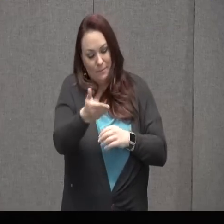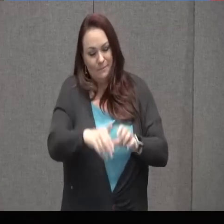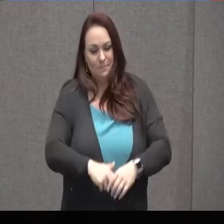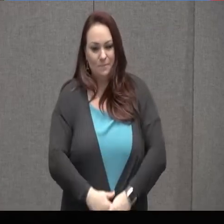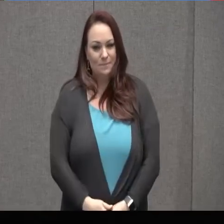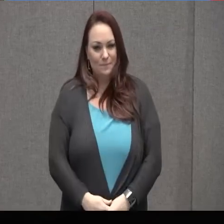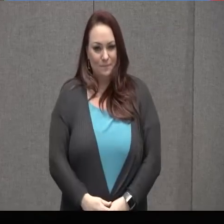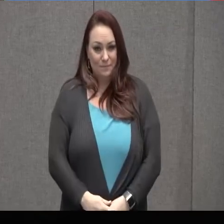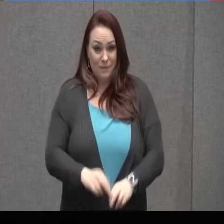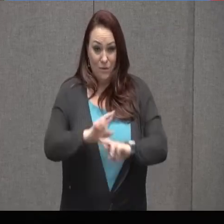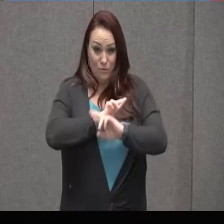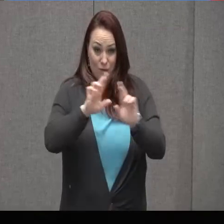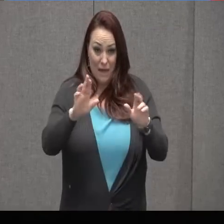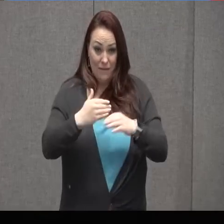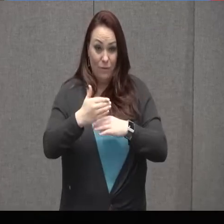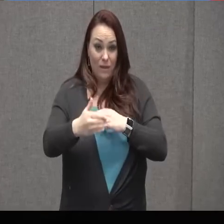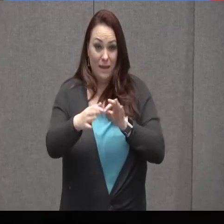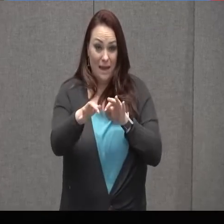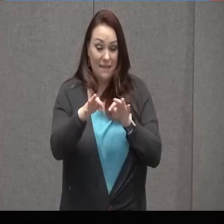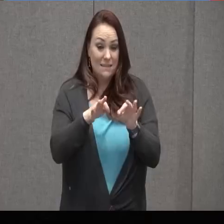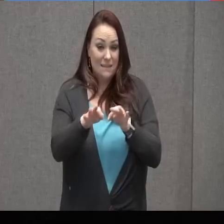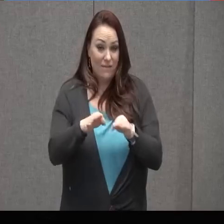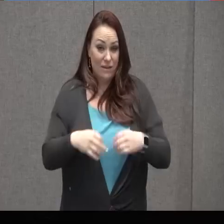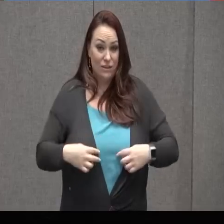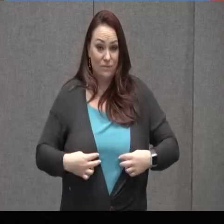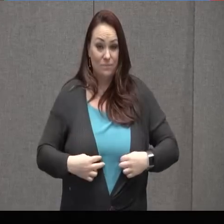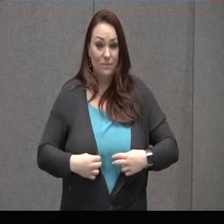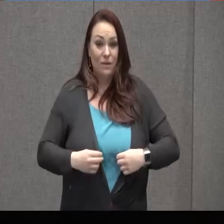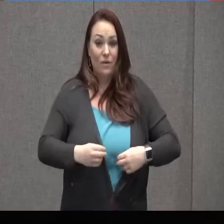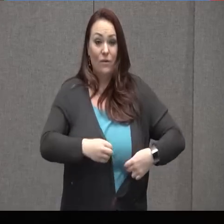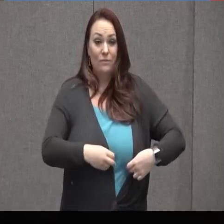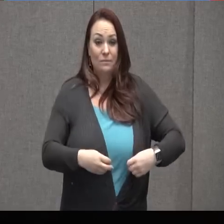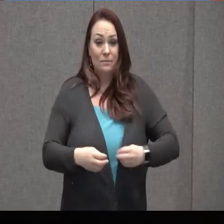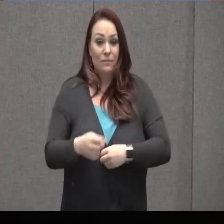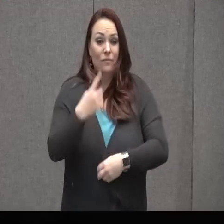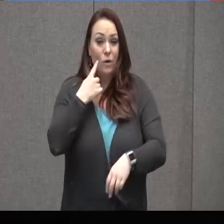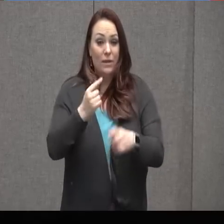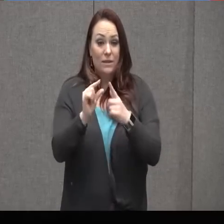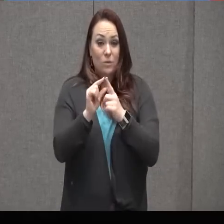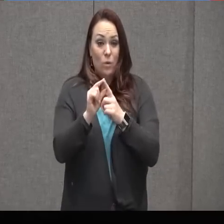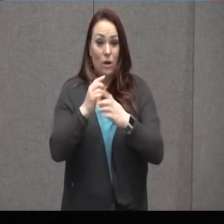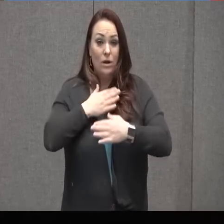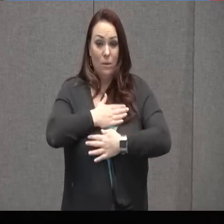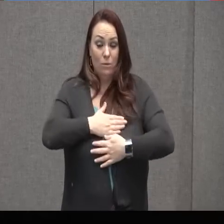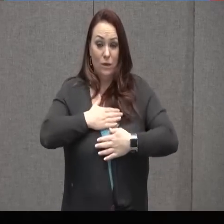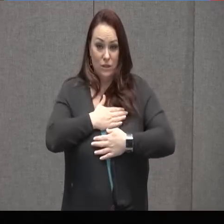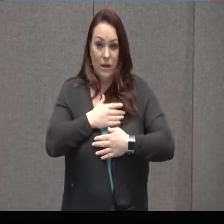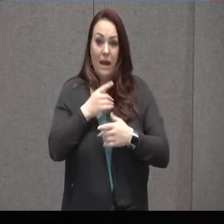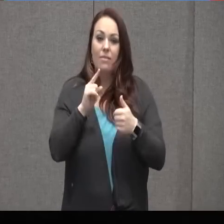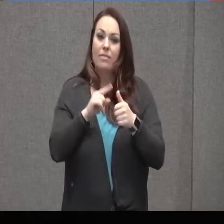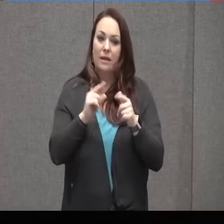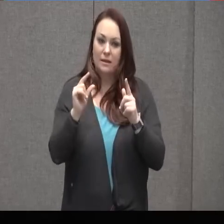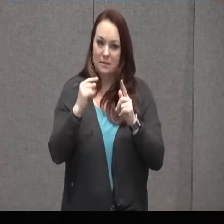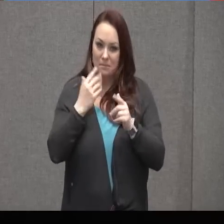Are you ready for our next definition to the word appreciate? This might be new to you.